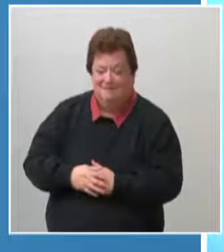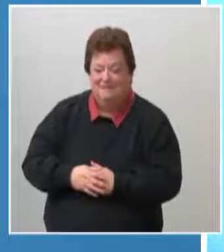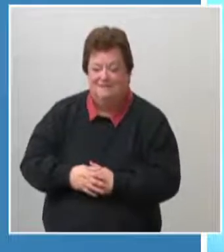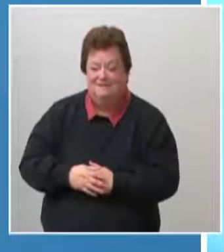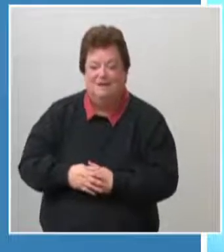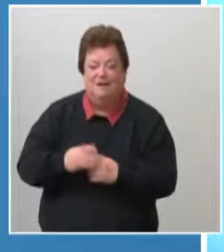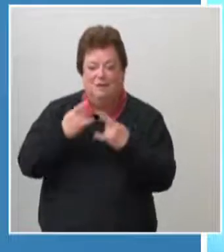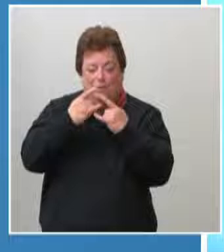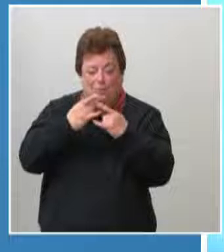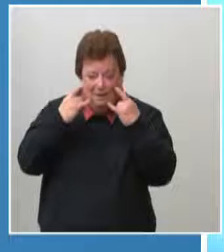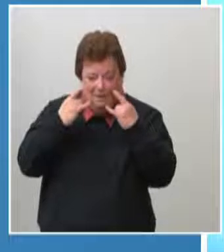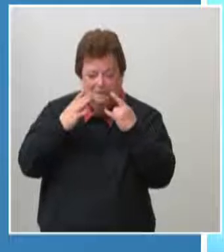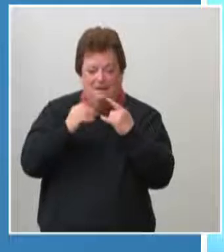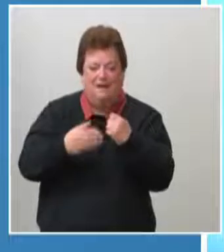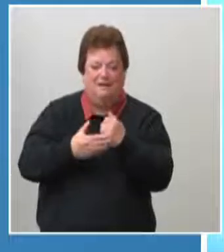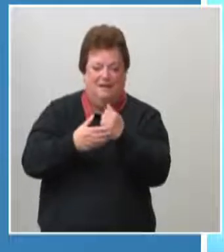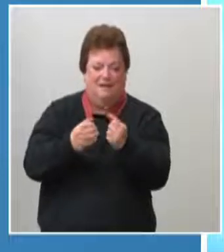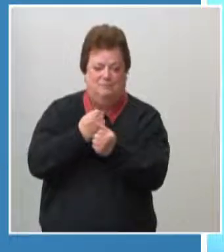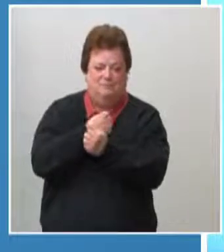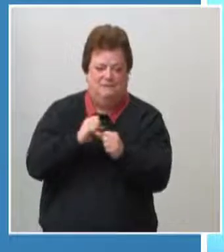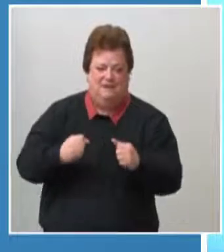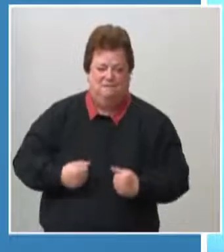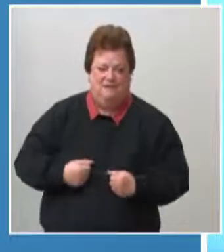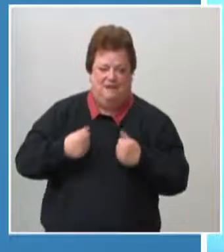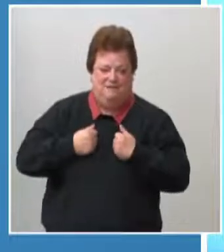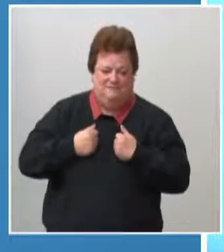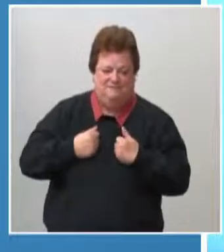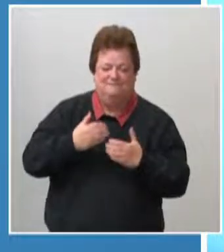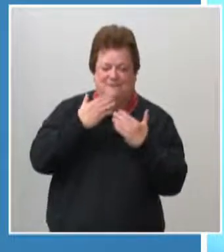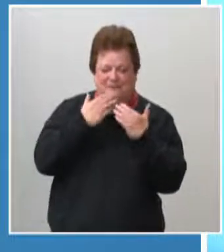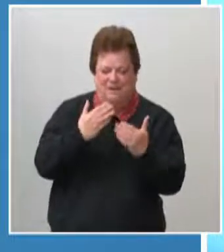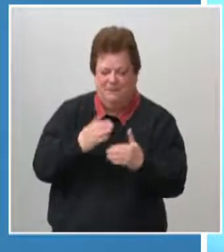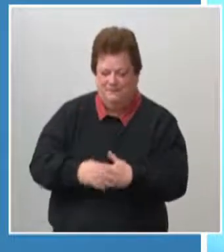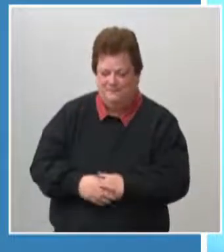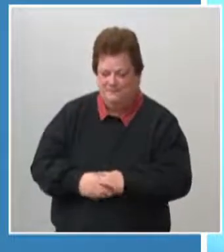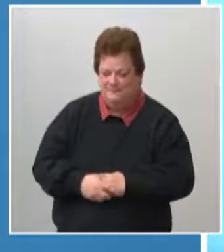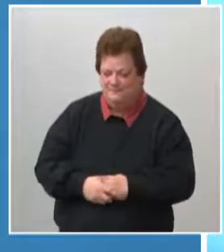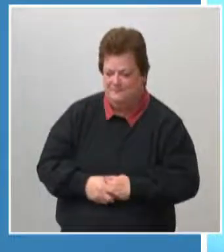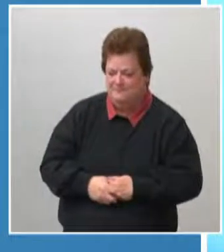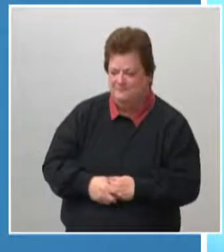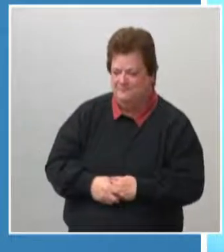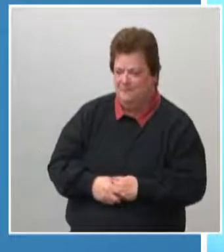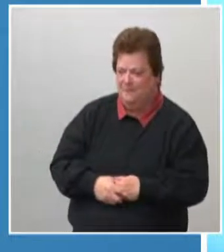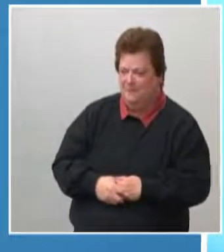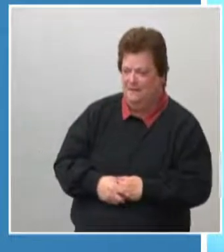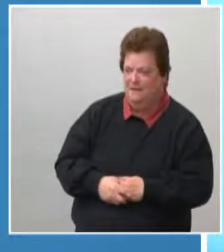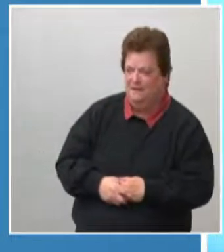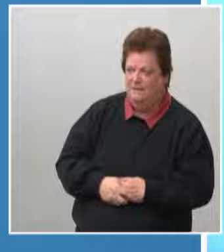Mask up and help save lives. Thank you.